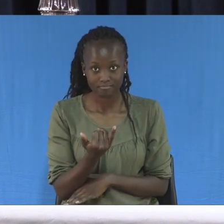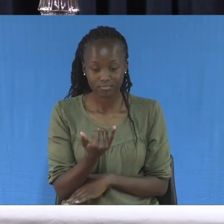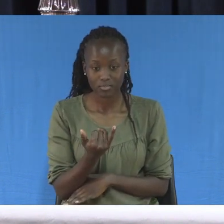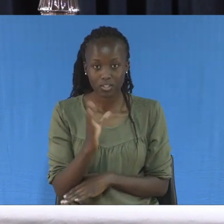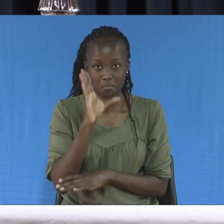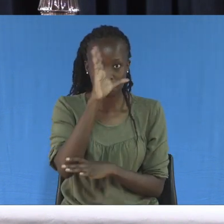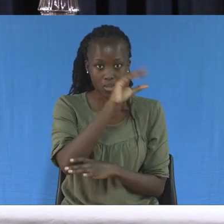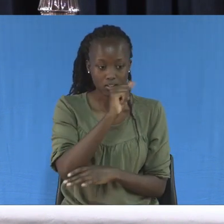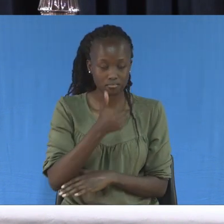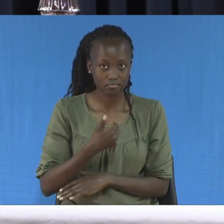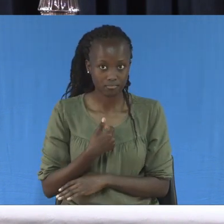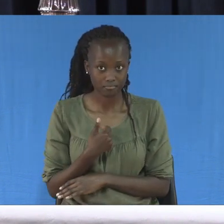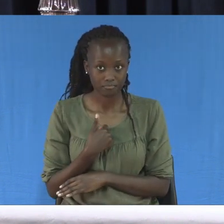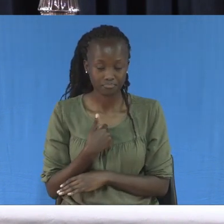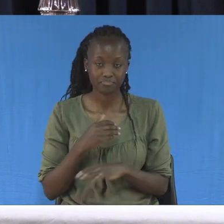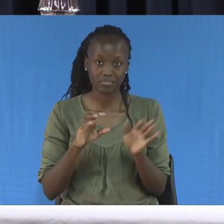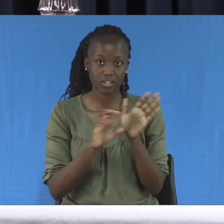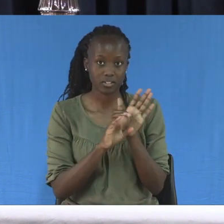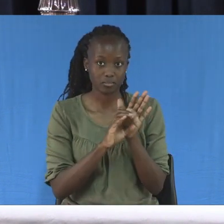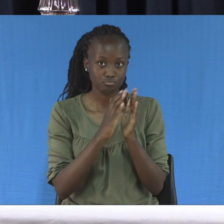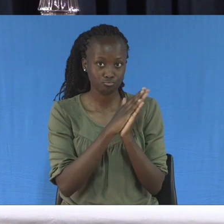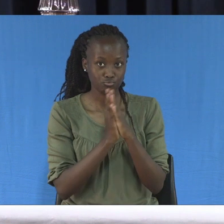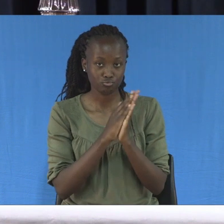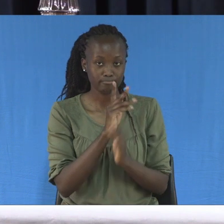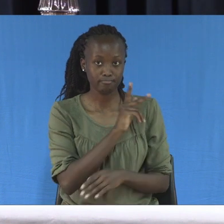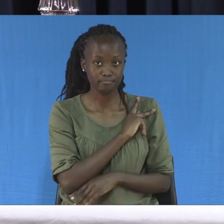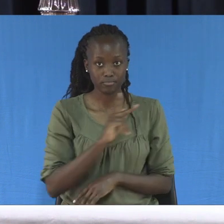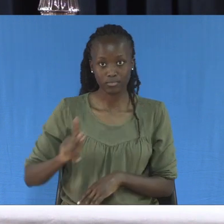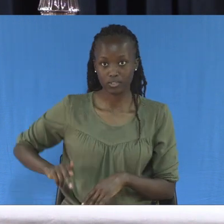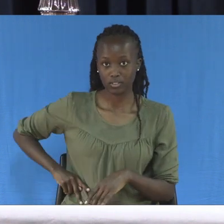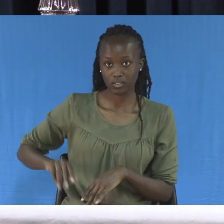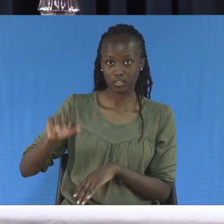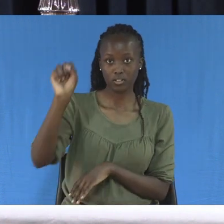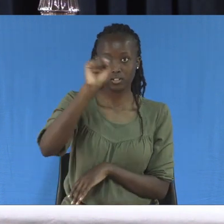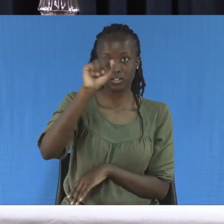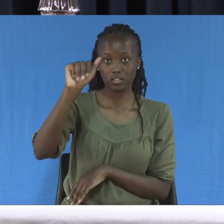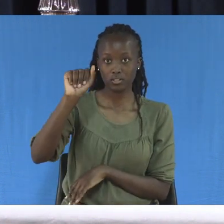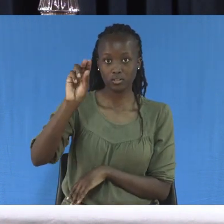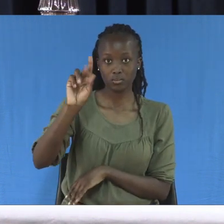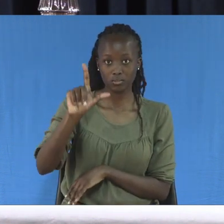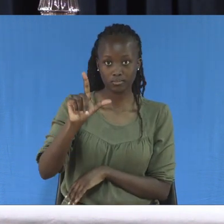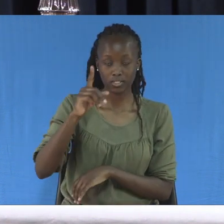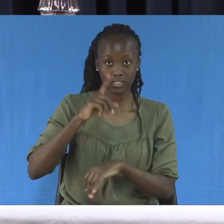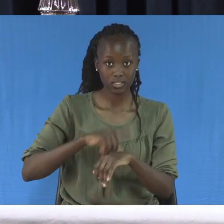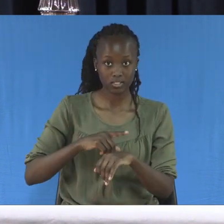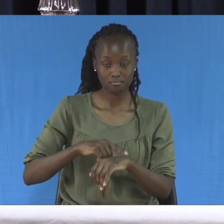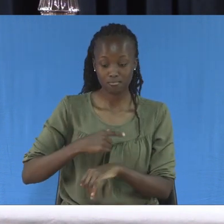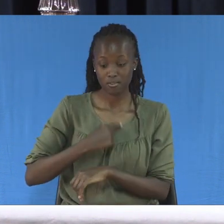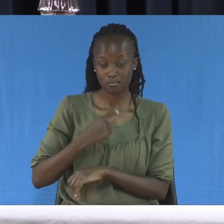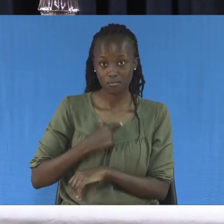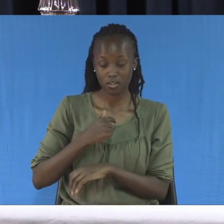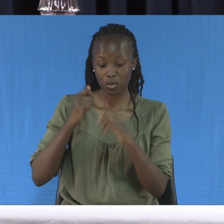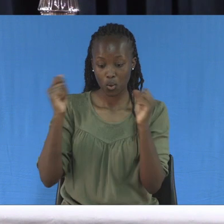vacuum. Think of King Saul when he visited the witch at